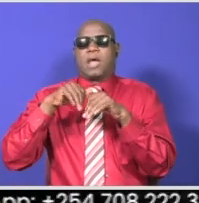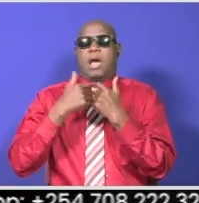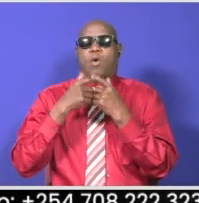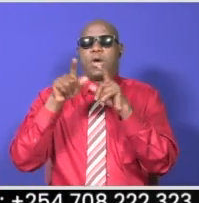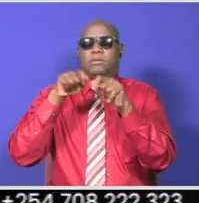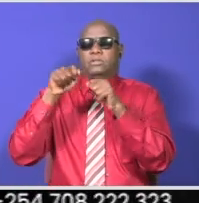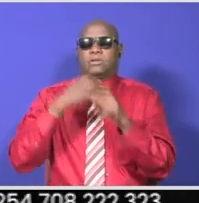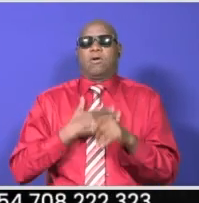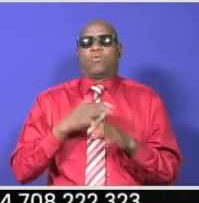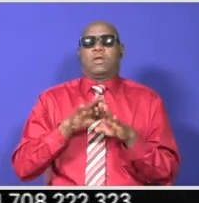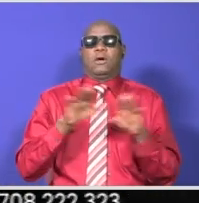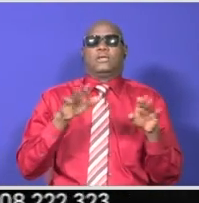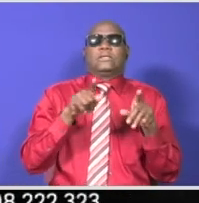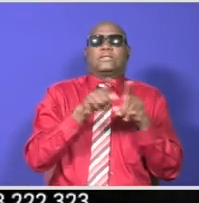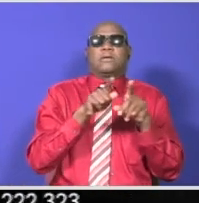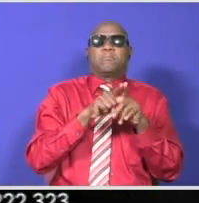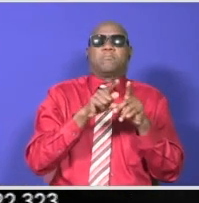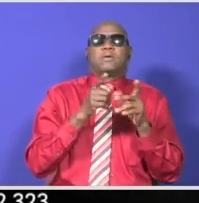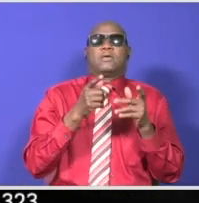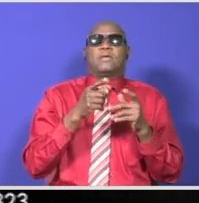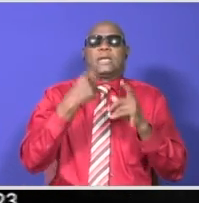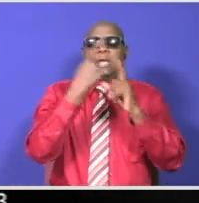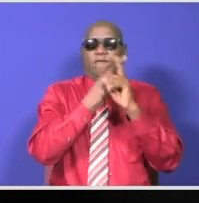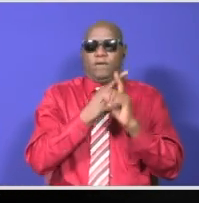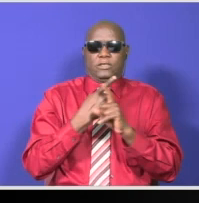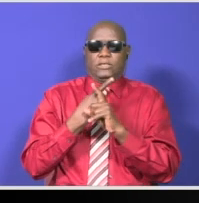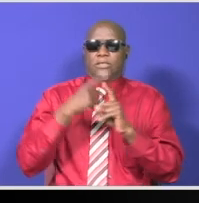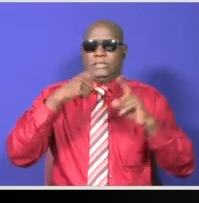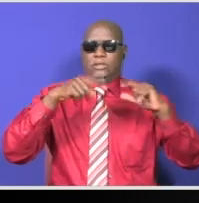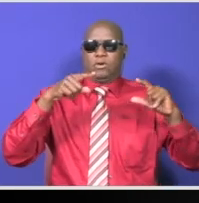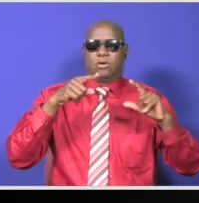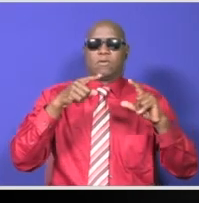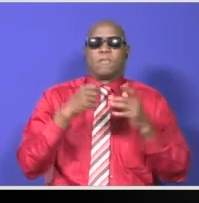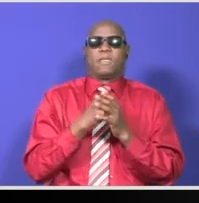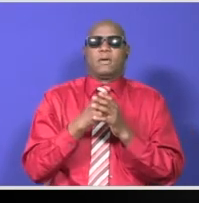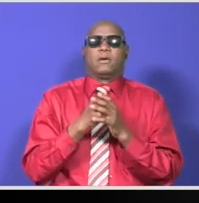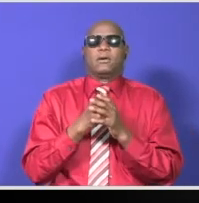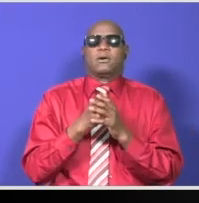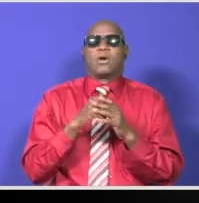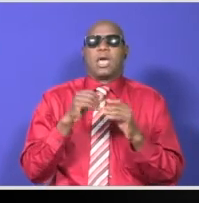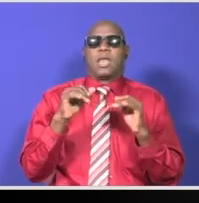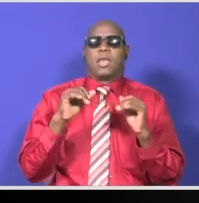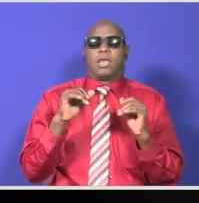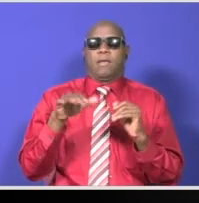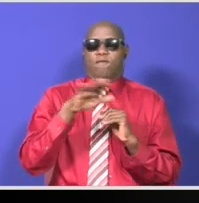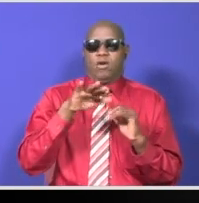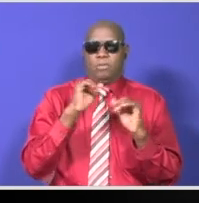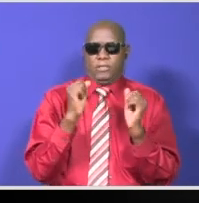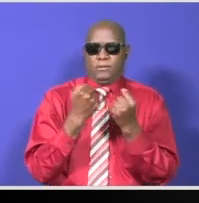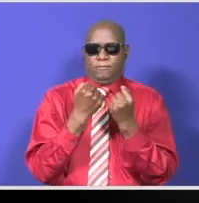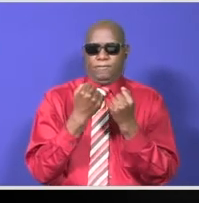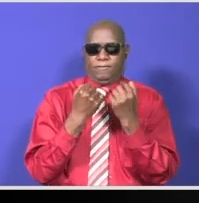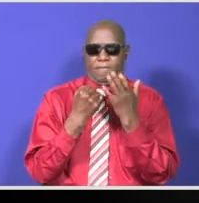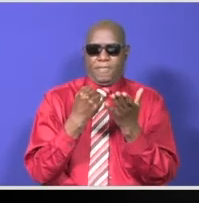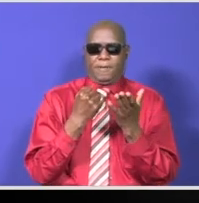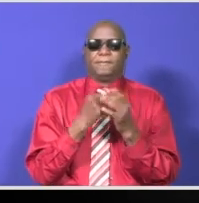lands. We are also looking at biodiversity conservation. It's the second theme that we are doing. So we have a lot of challenges when it comes to biodiversity